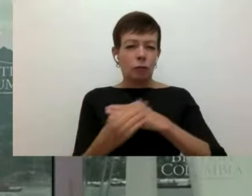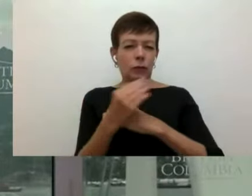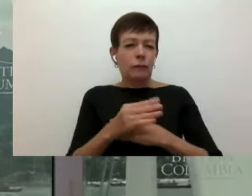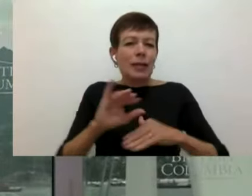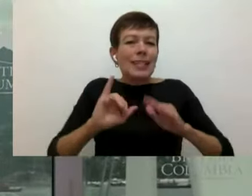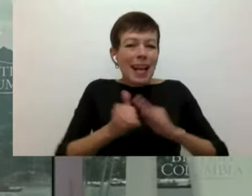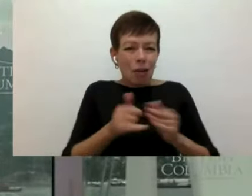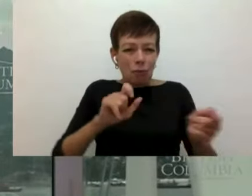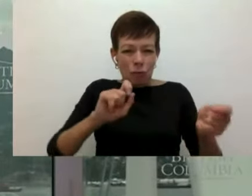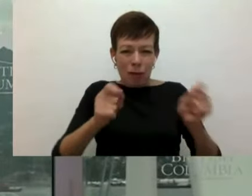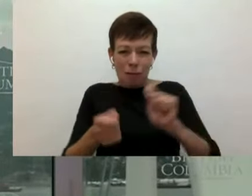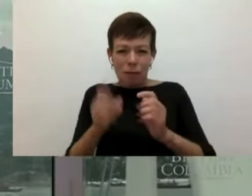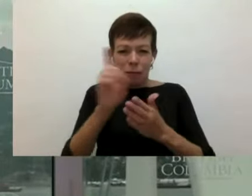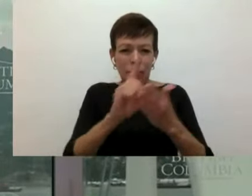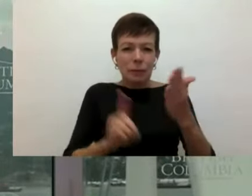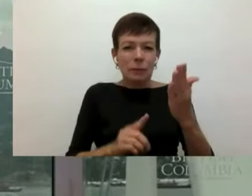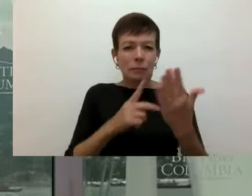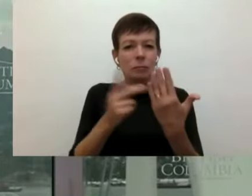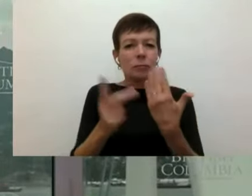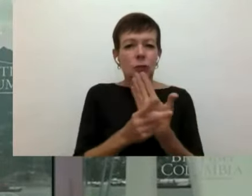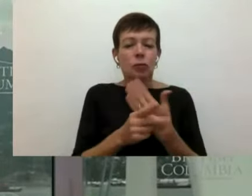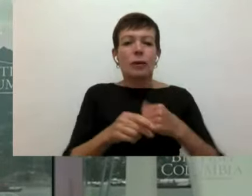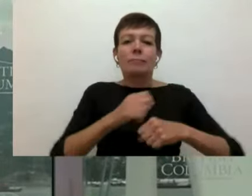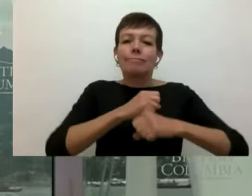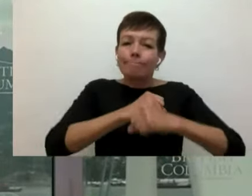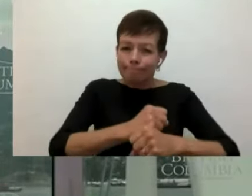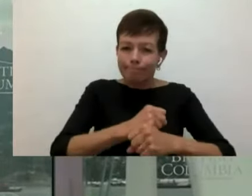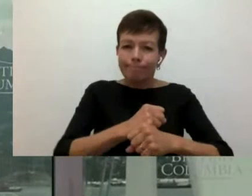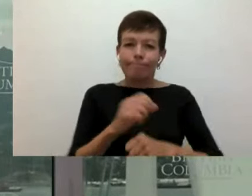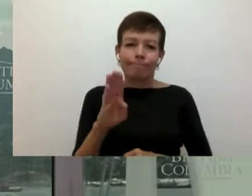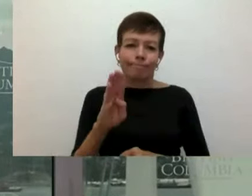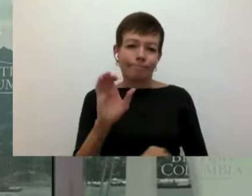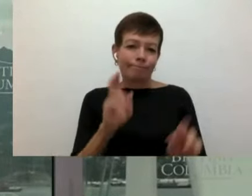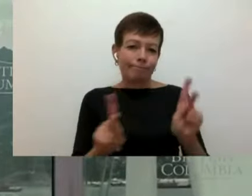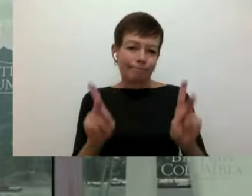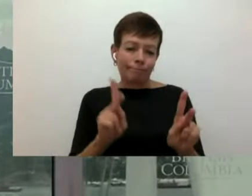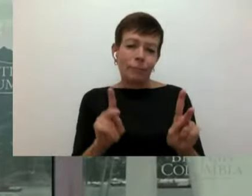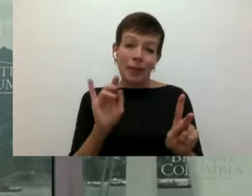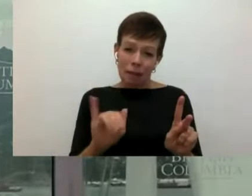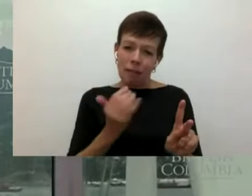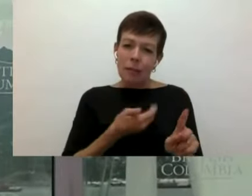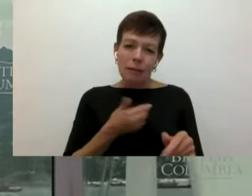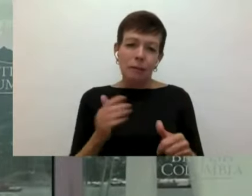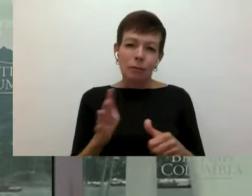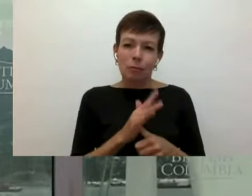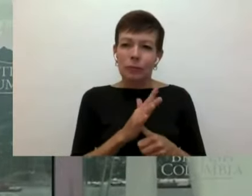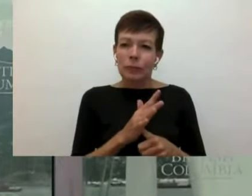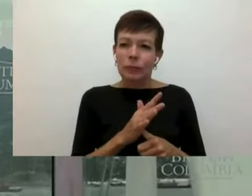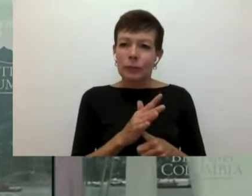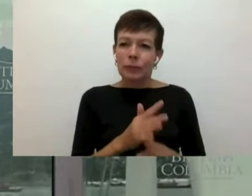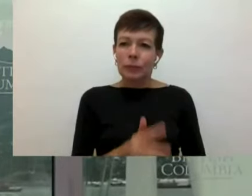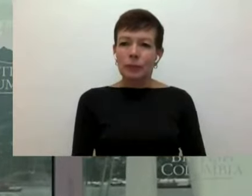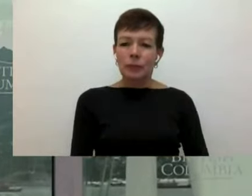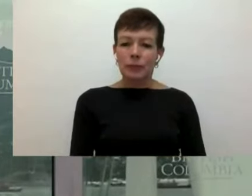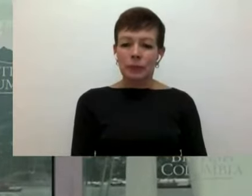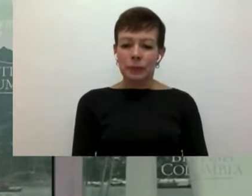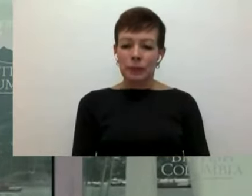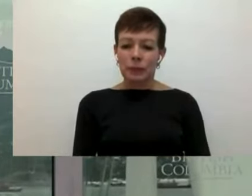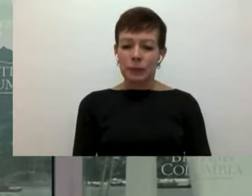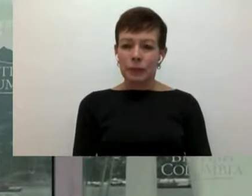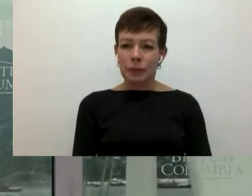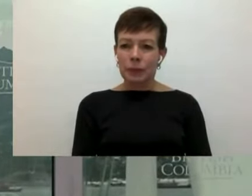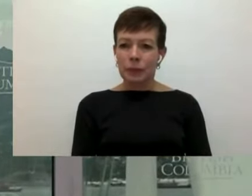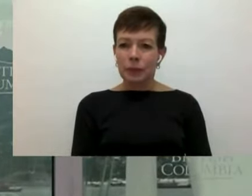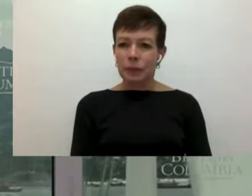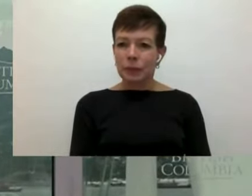might best be shaped to protect British Columbians. And that is our first priority.